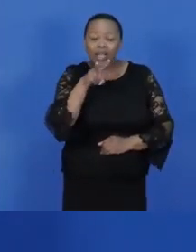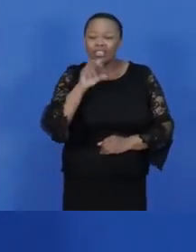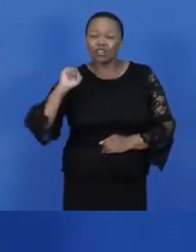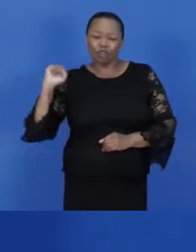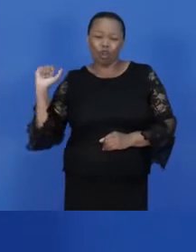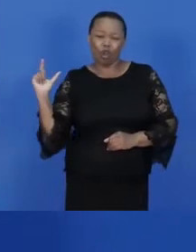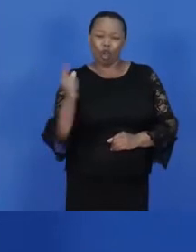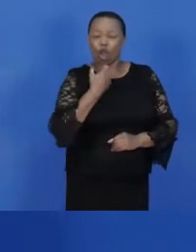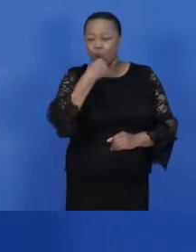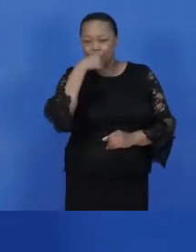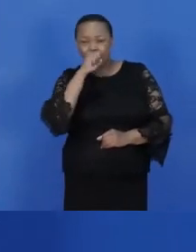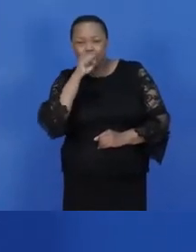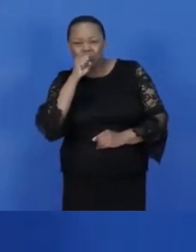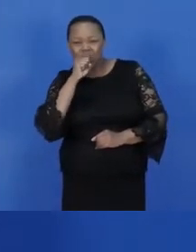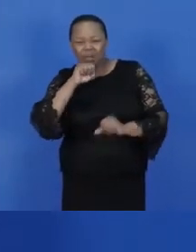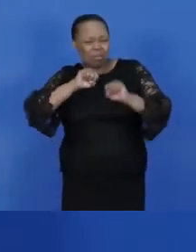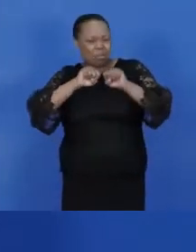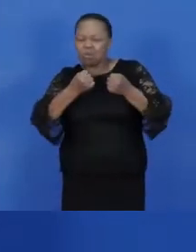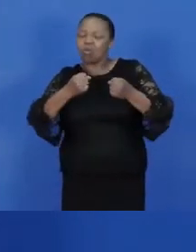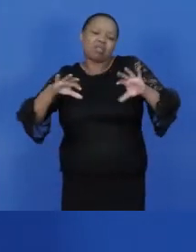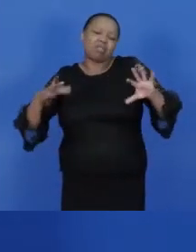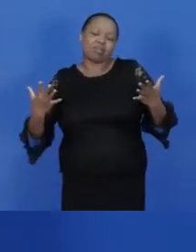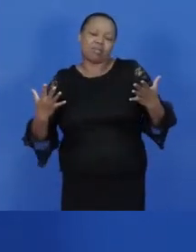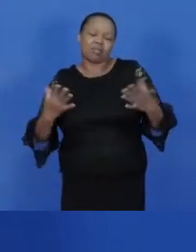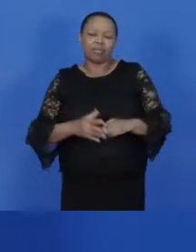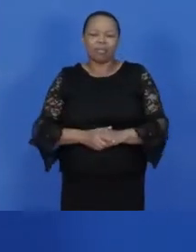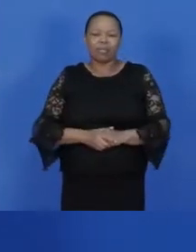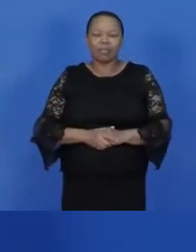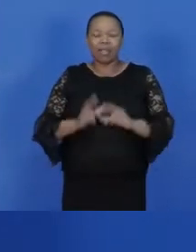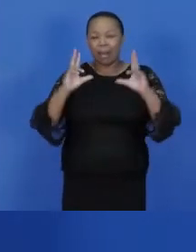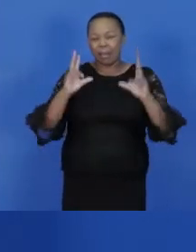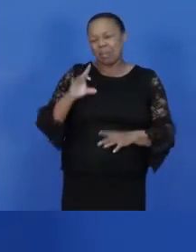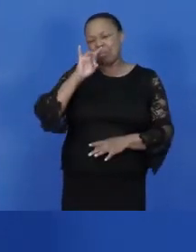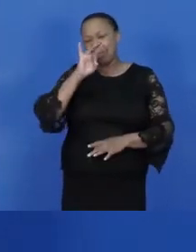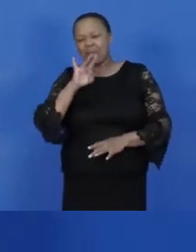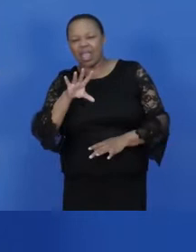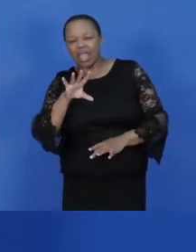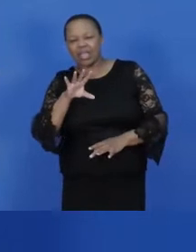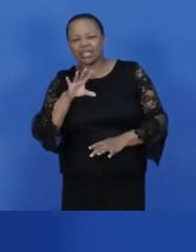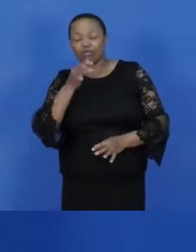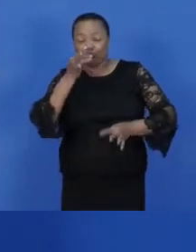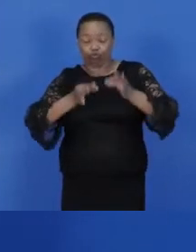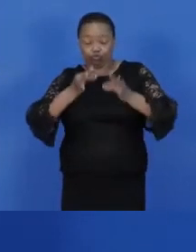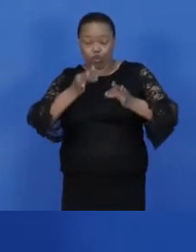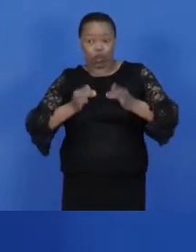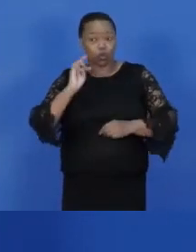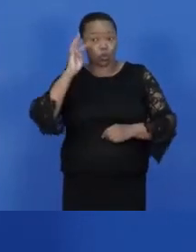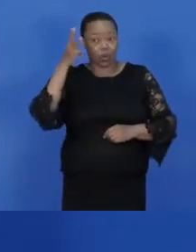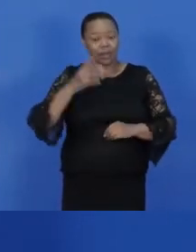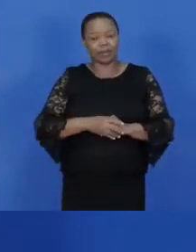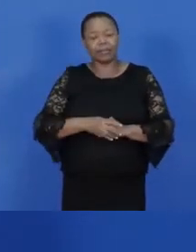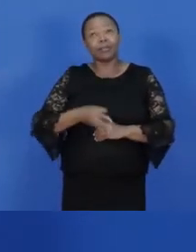Not one of them is broken. Evil shall slay the wicked, and those who hate the righteous shall be condemned. The